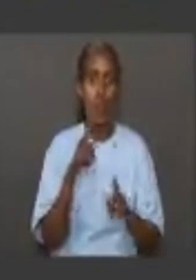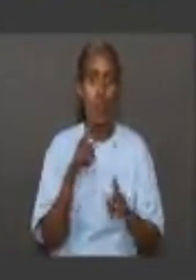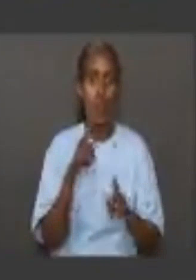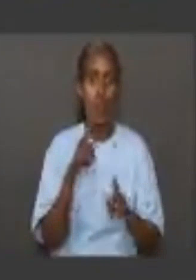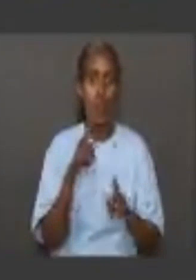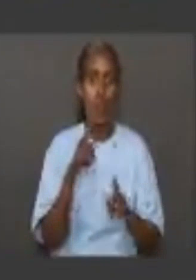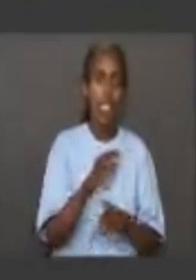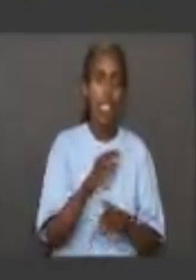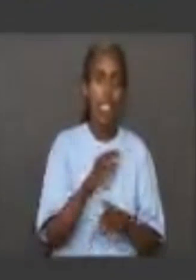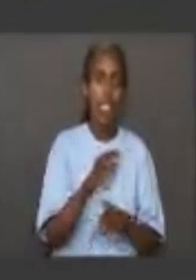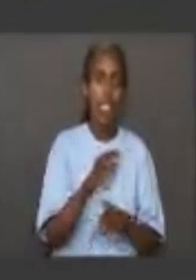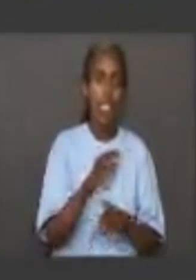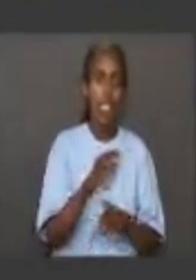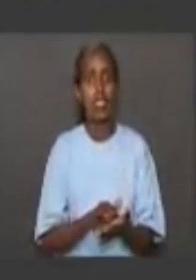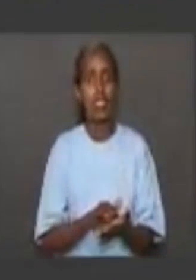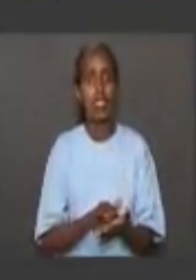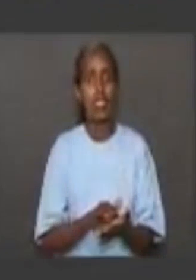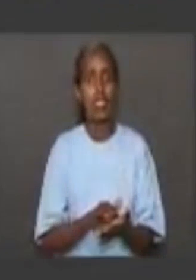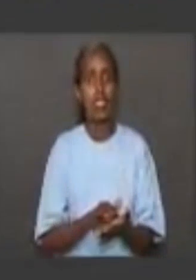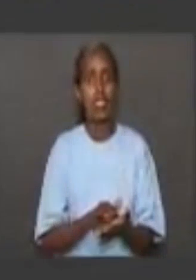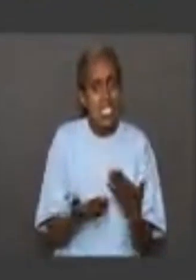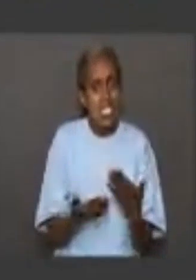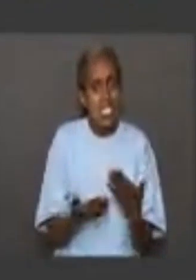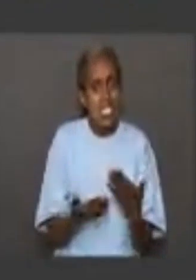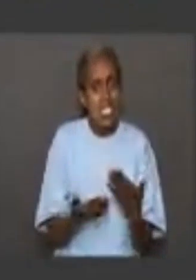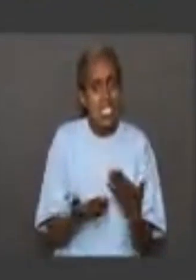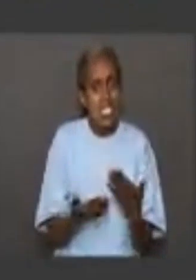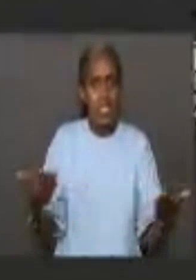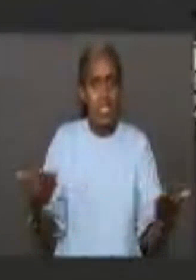between successive integers.